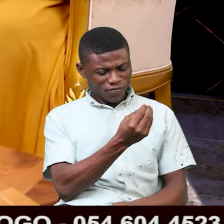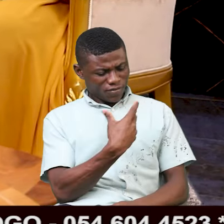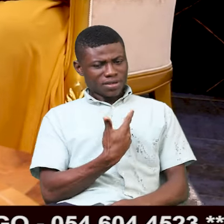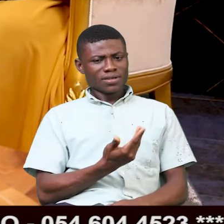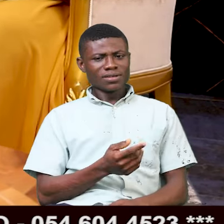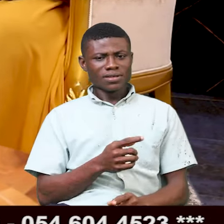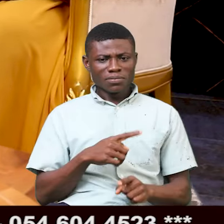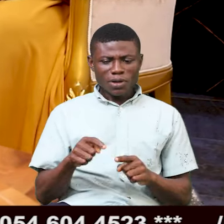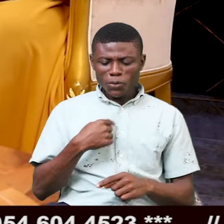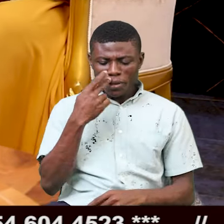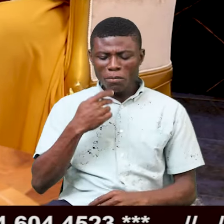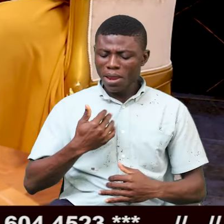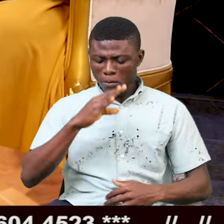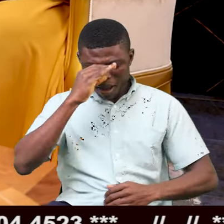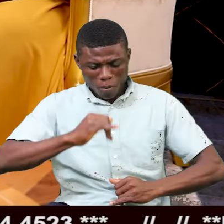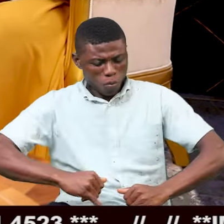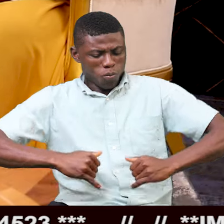Now let me think,